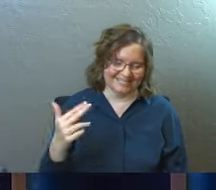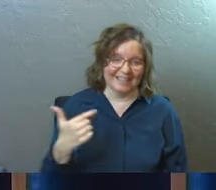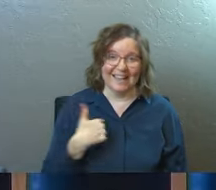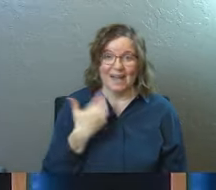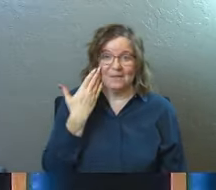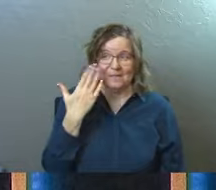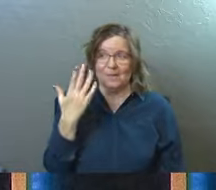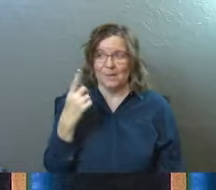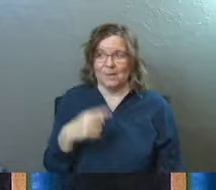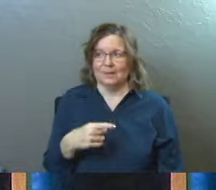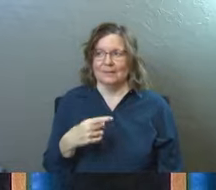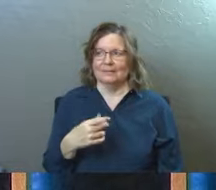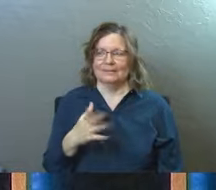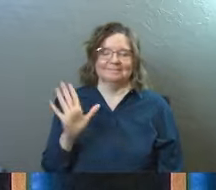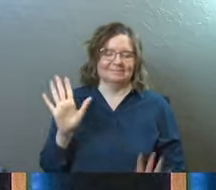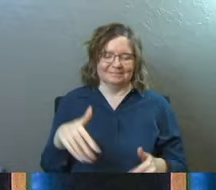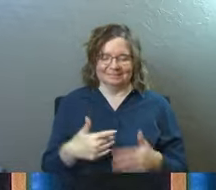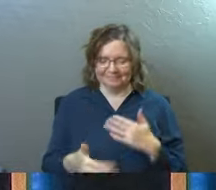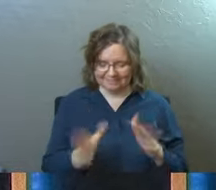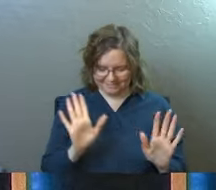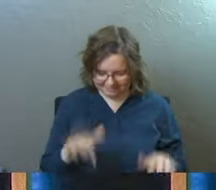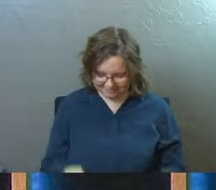I don't even know. Yeah, anyway.